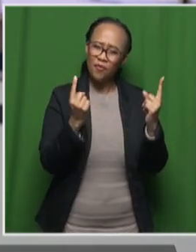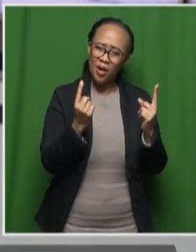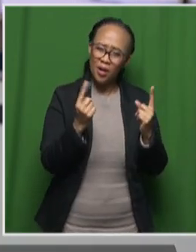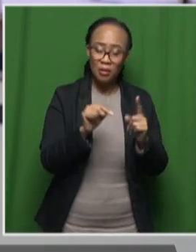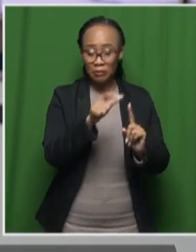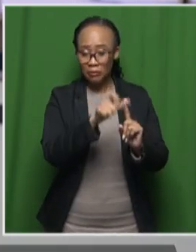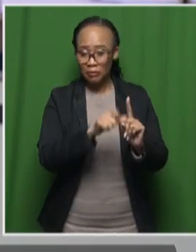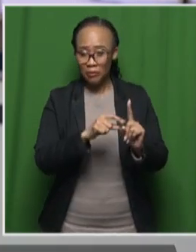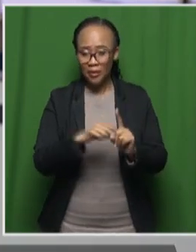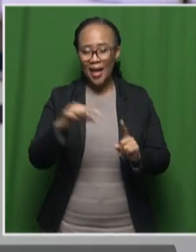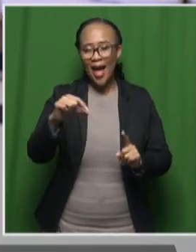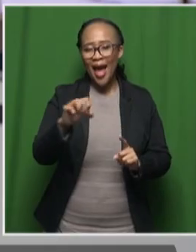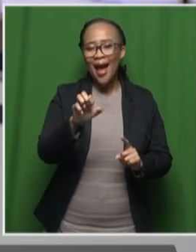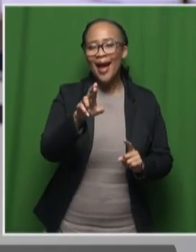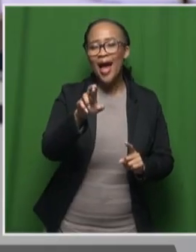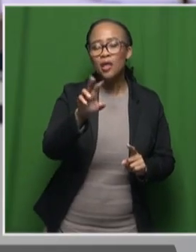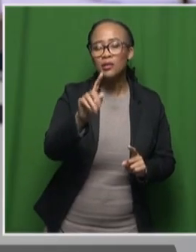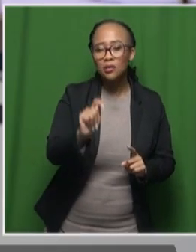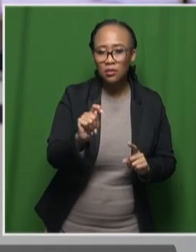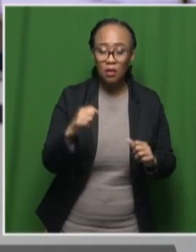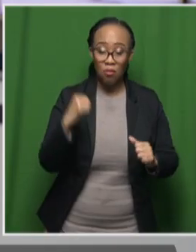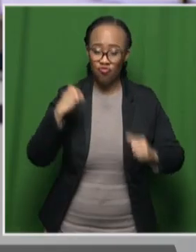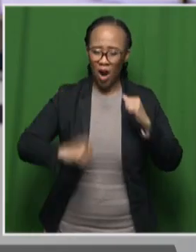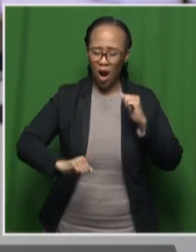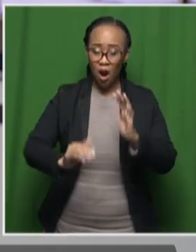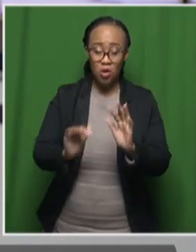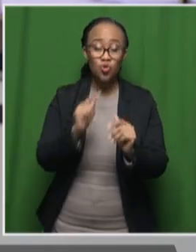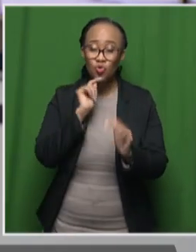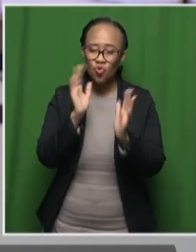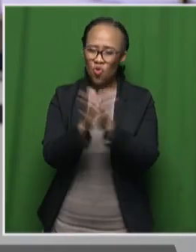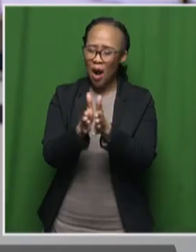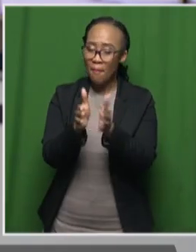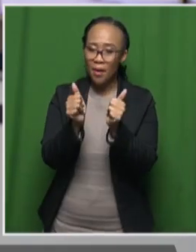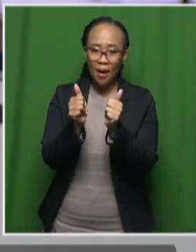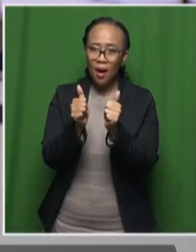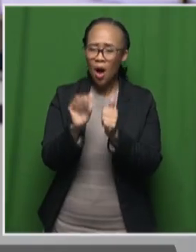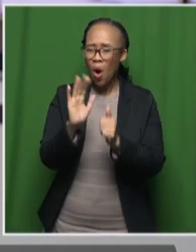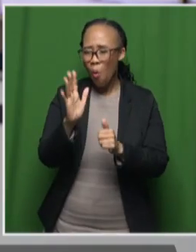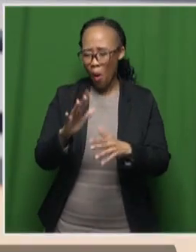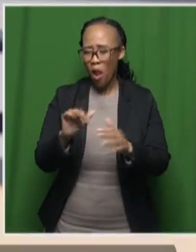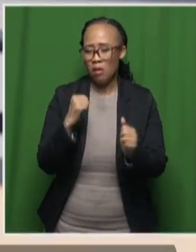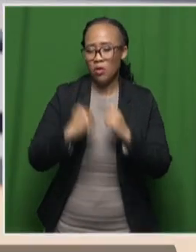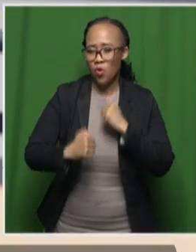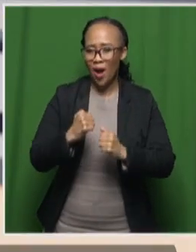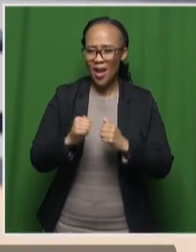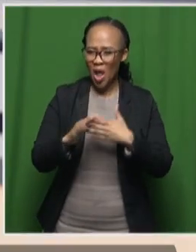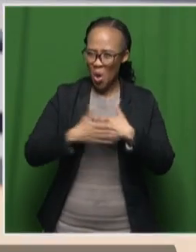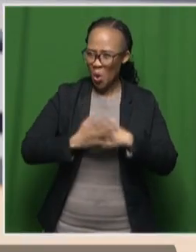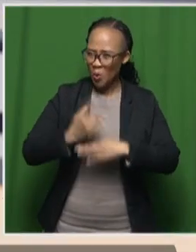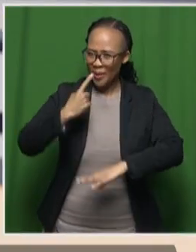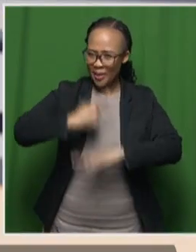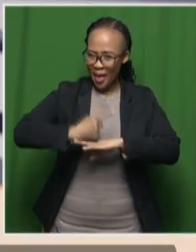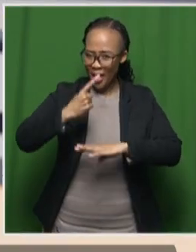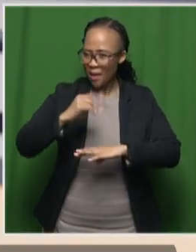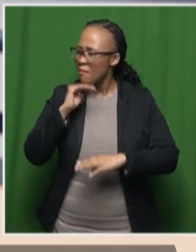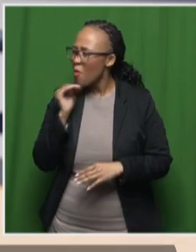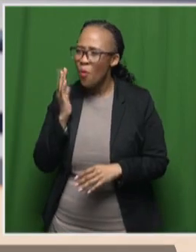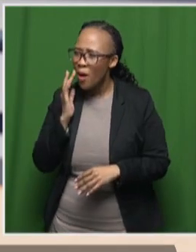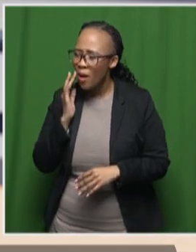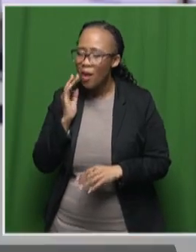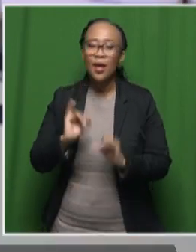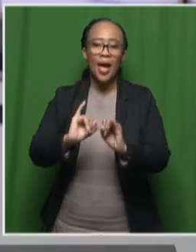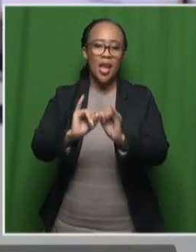So Gerda's running on the last day of the athletics, so which is closing day, I think it is. So would that be next 11? When is that? Yeah,